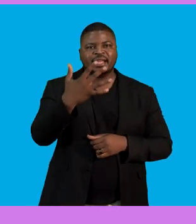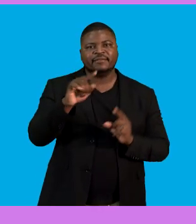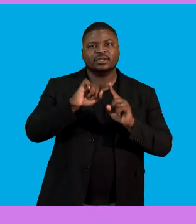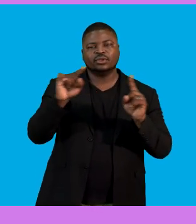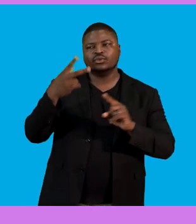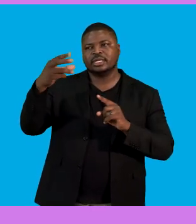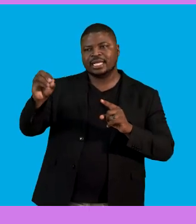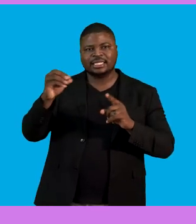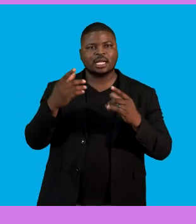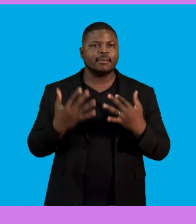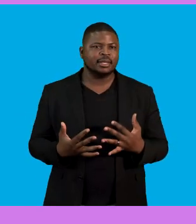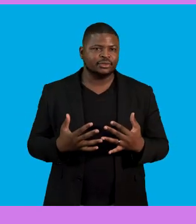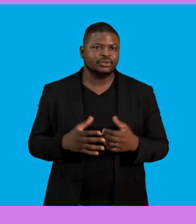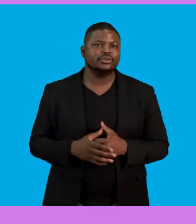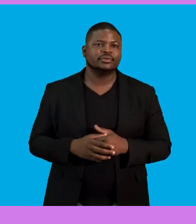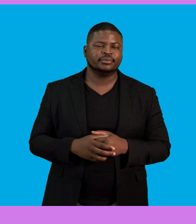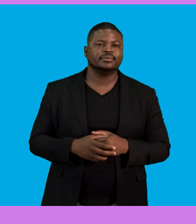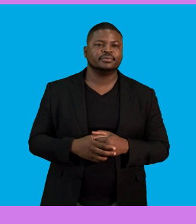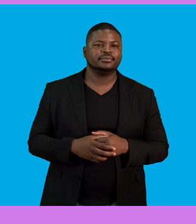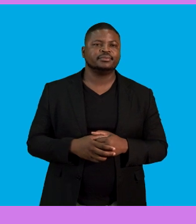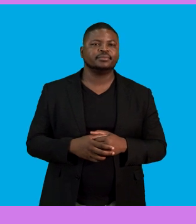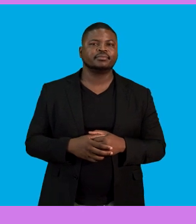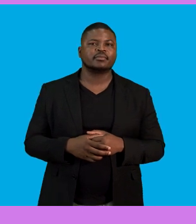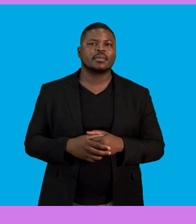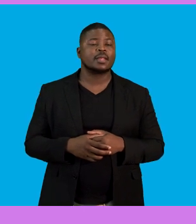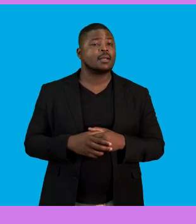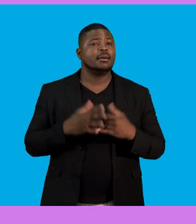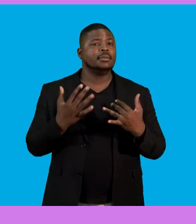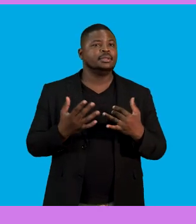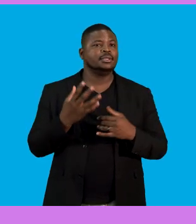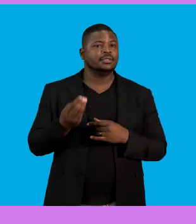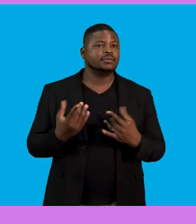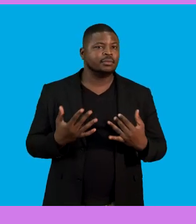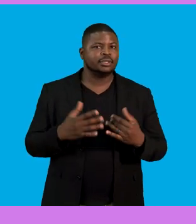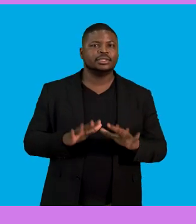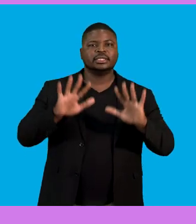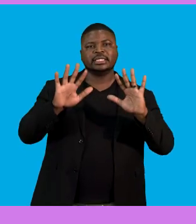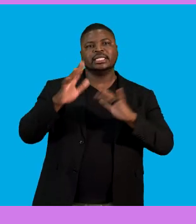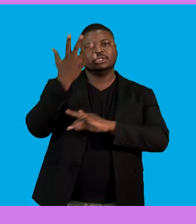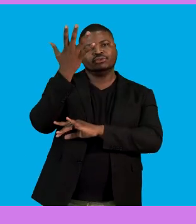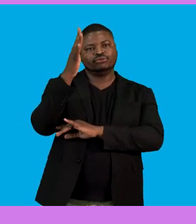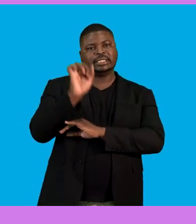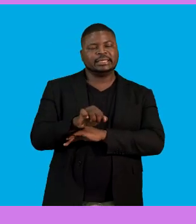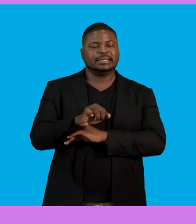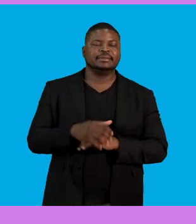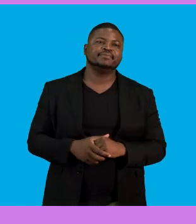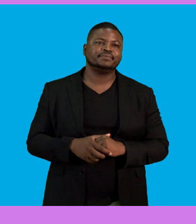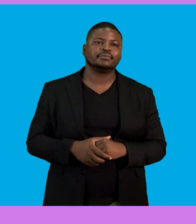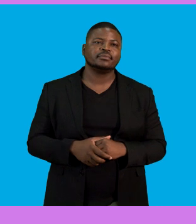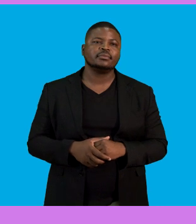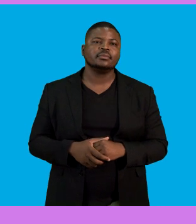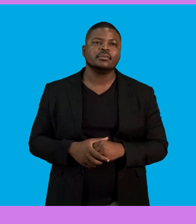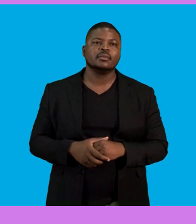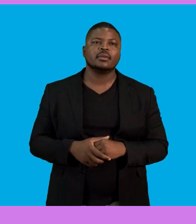75 to 80. It means we are actually looking at this bar. So how many of them? We've got 10 of these trees. So we've